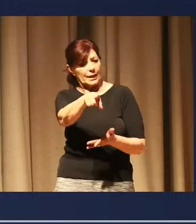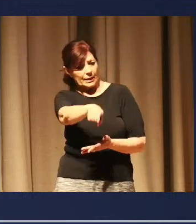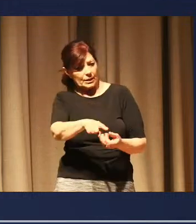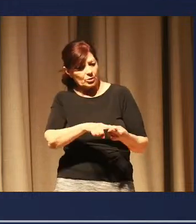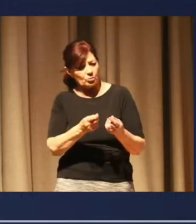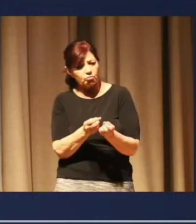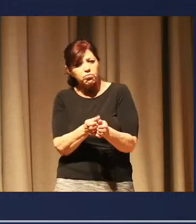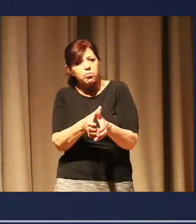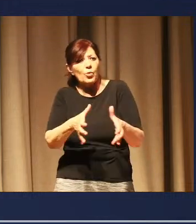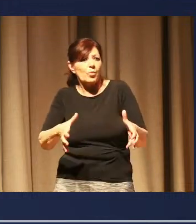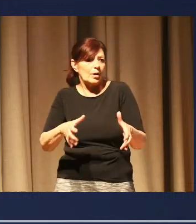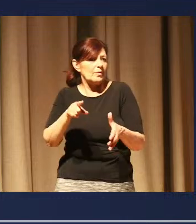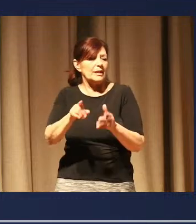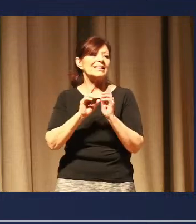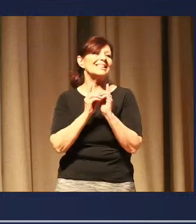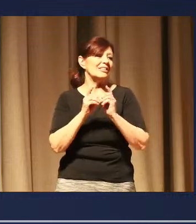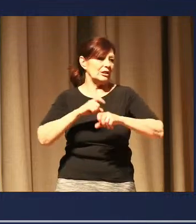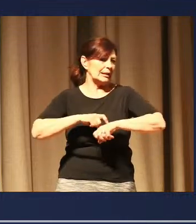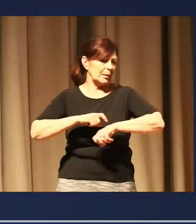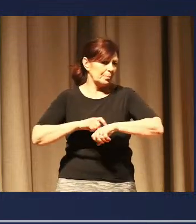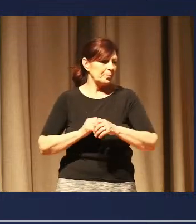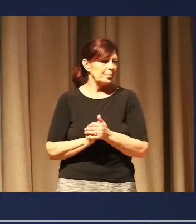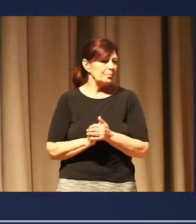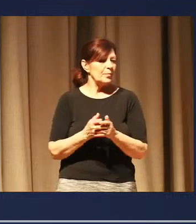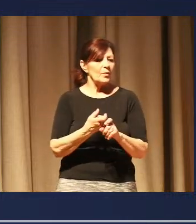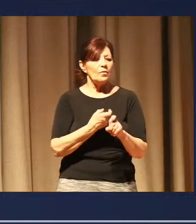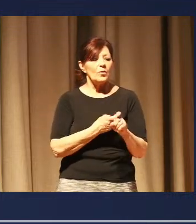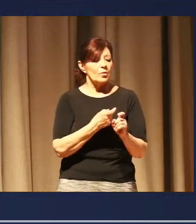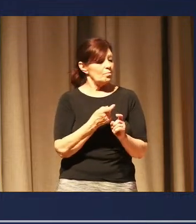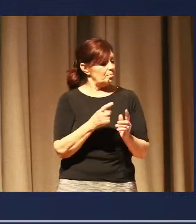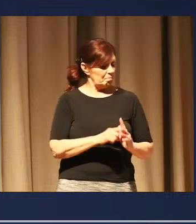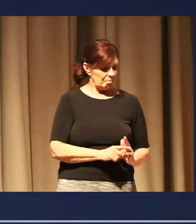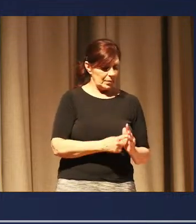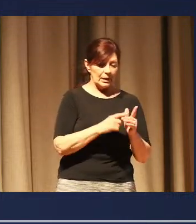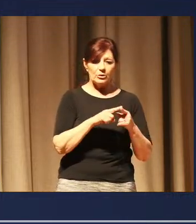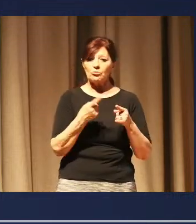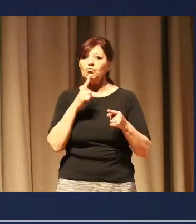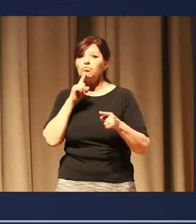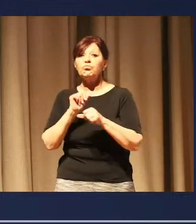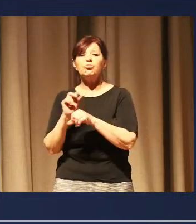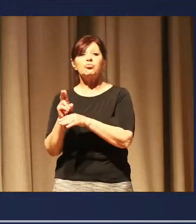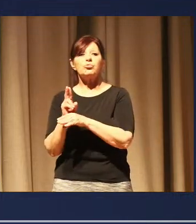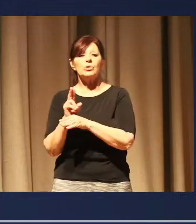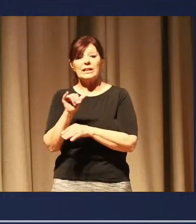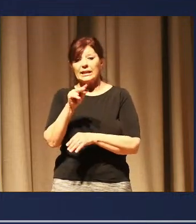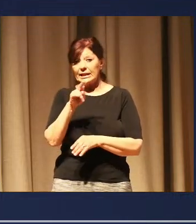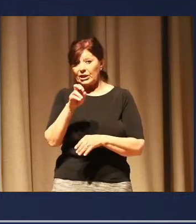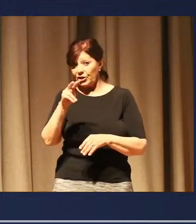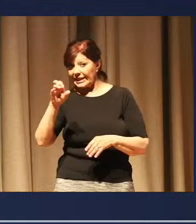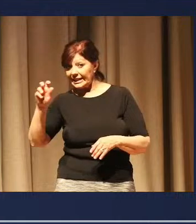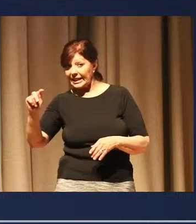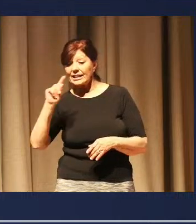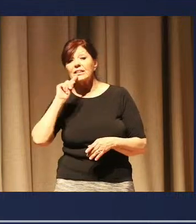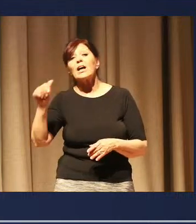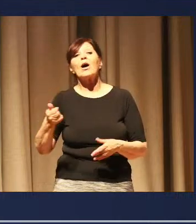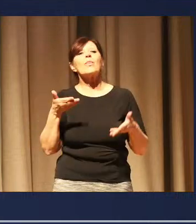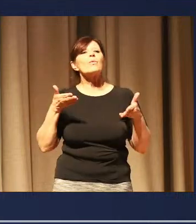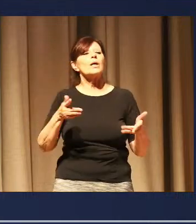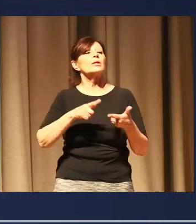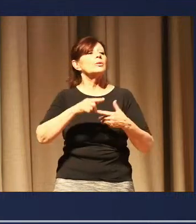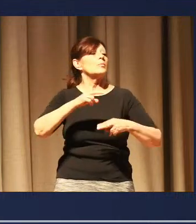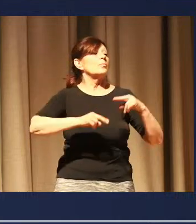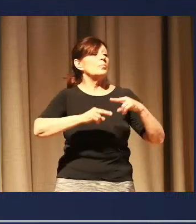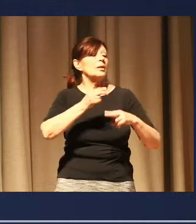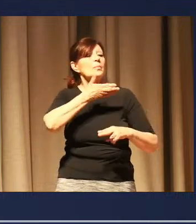to thrive in the digital age. From the drawing board to reality, ErieNet is another way to build a better Erie